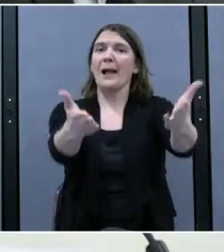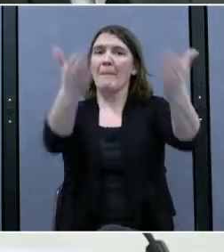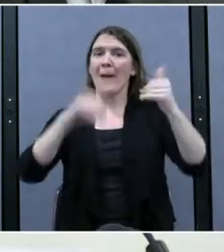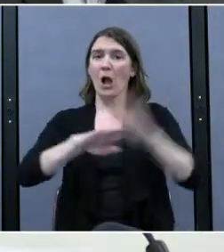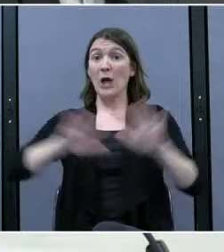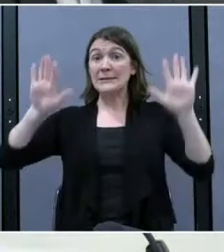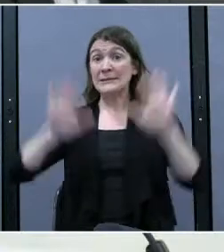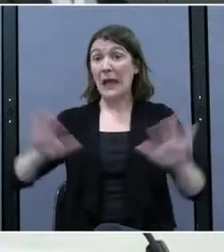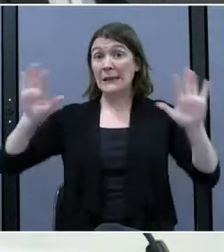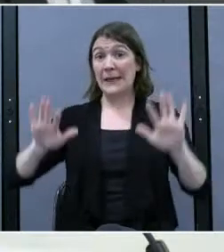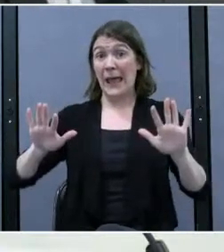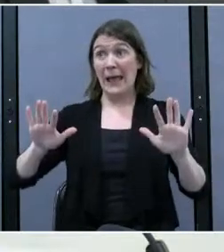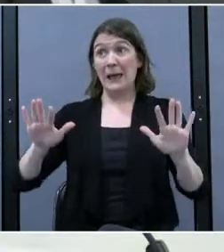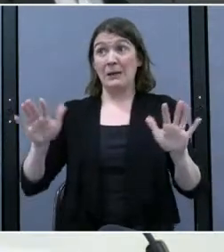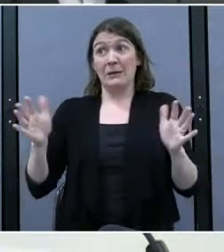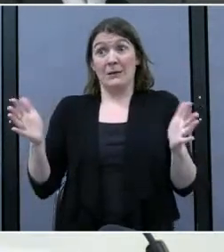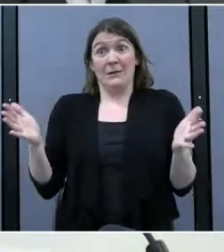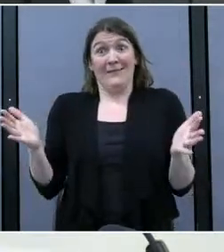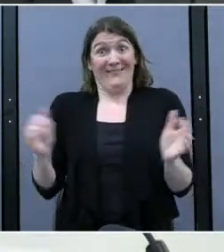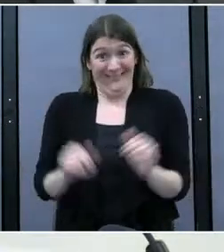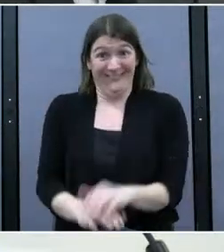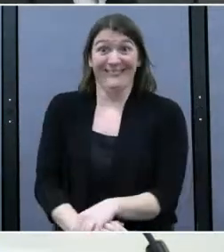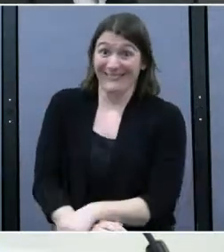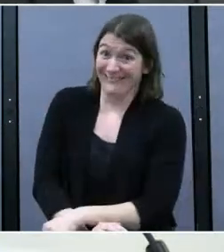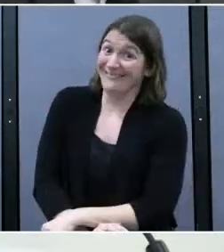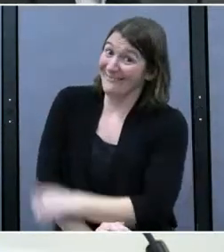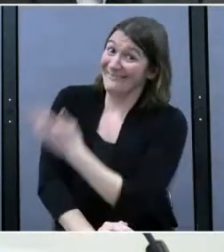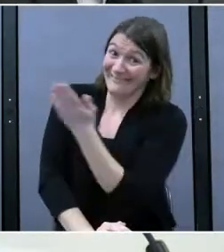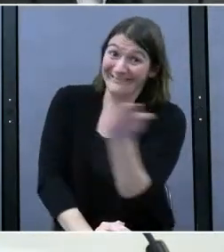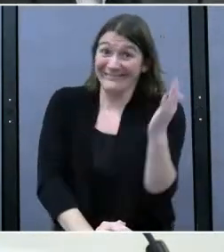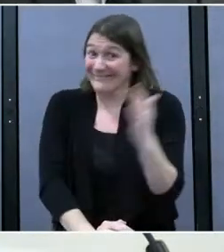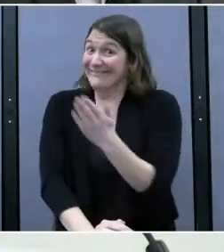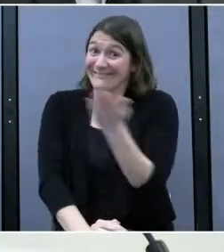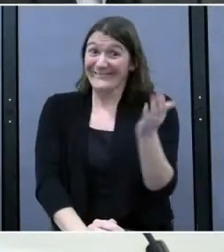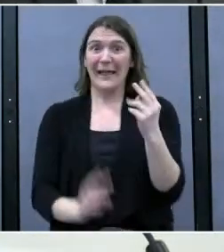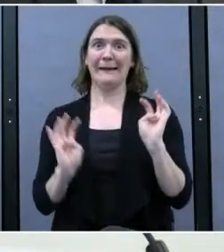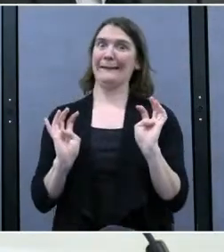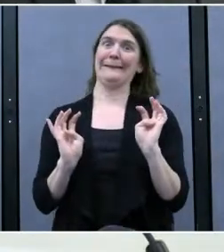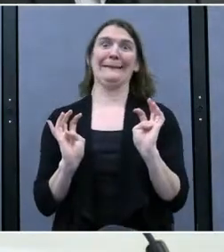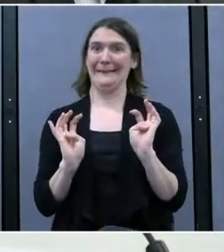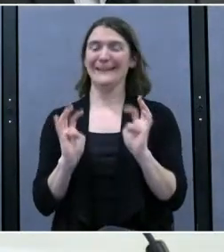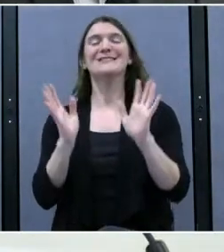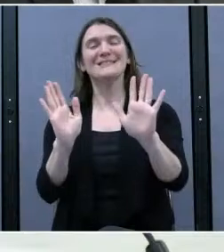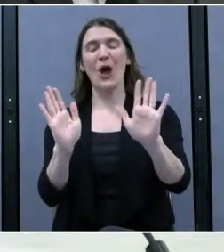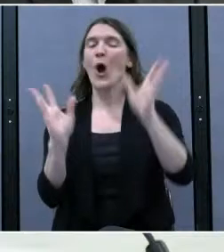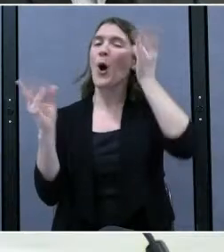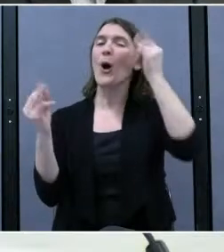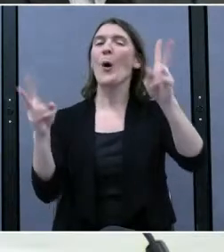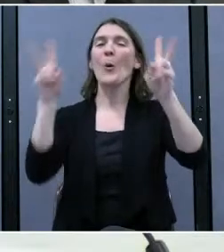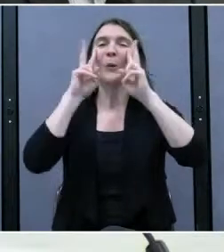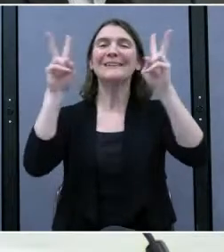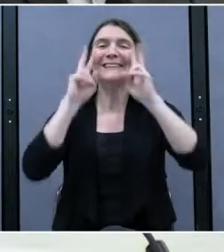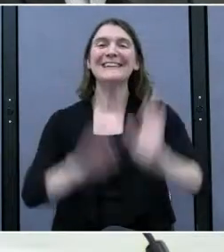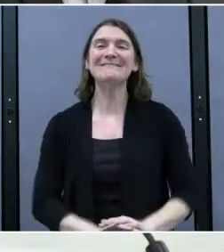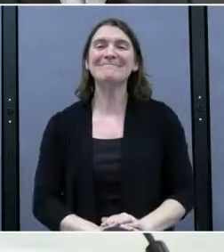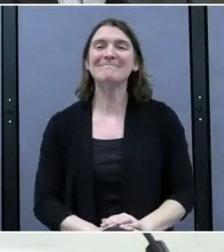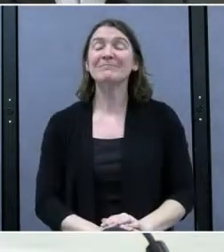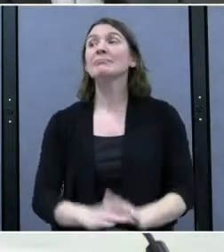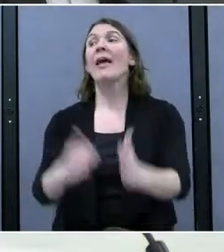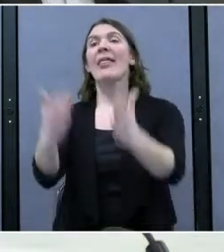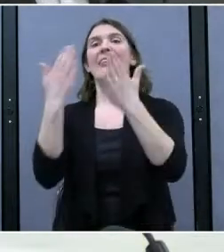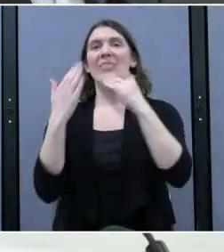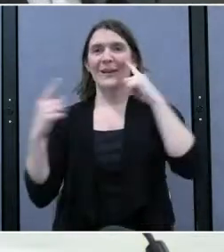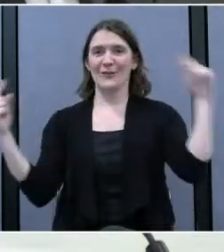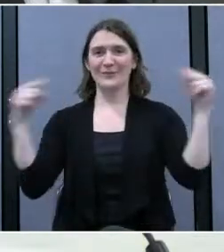day. Doesn't want to do that, surely. And so we'll see what happens. I want to thank